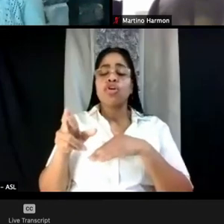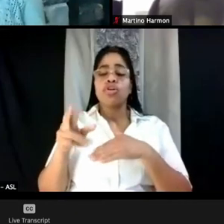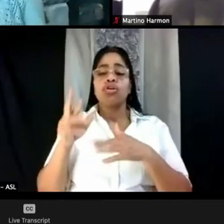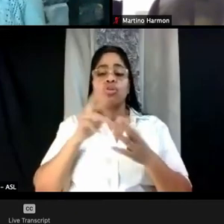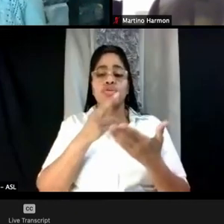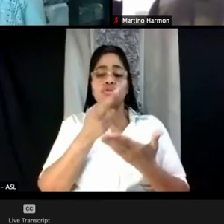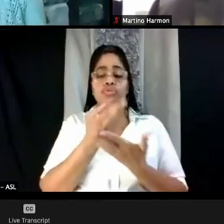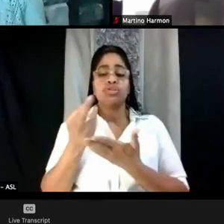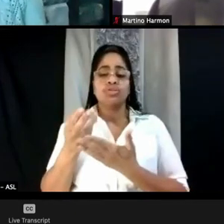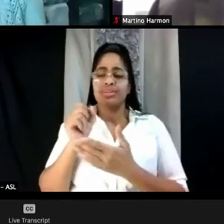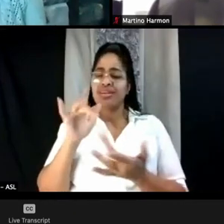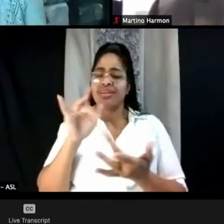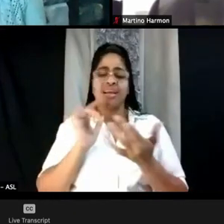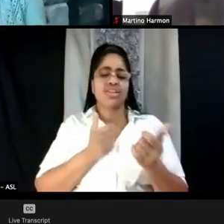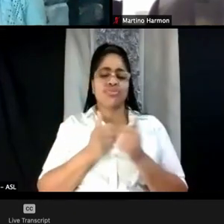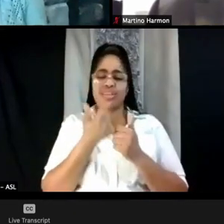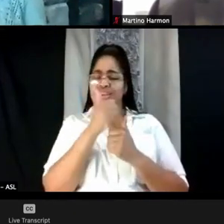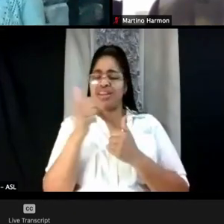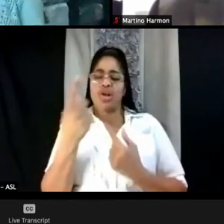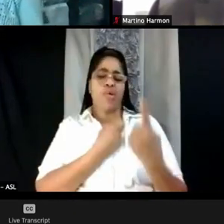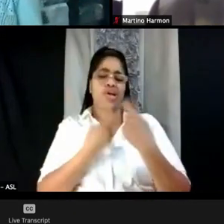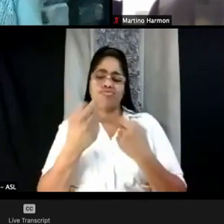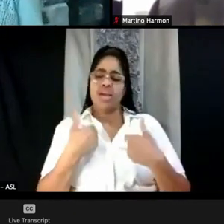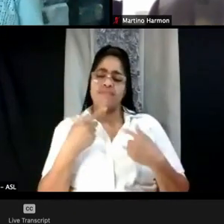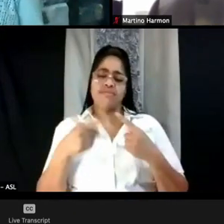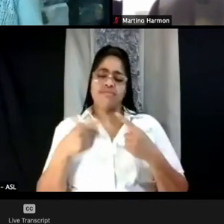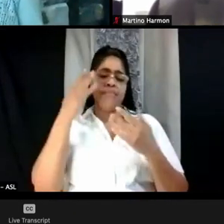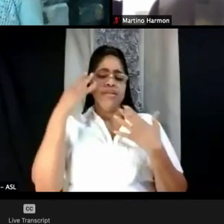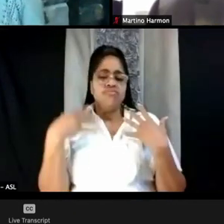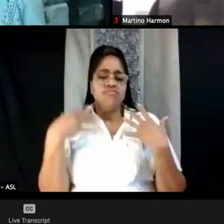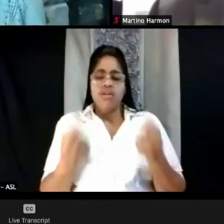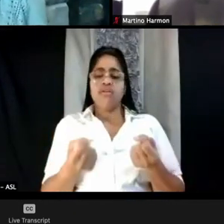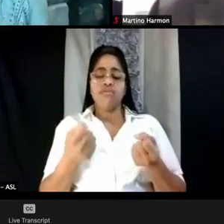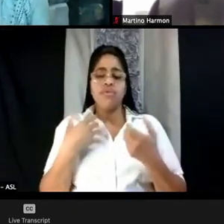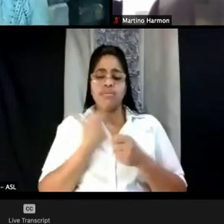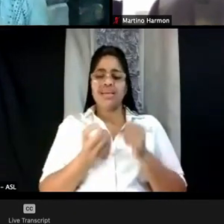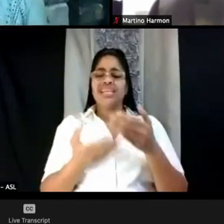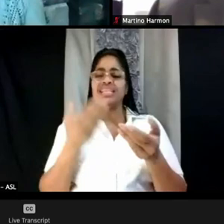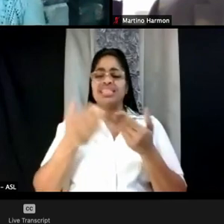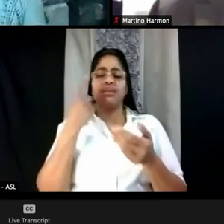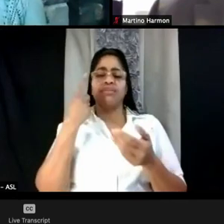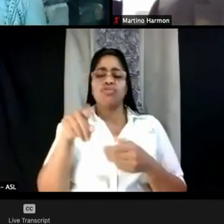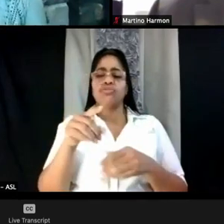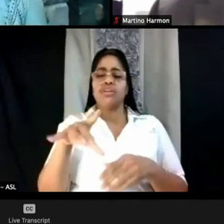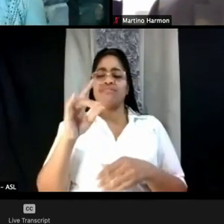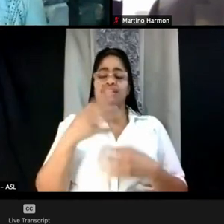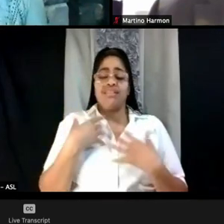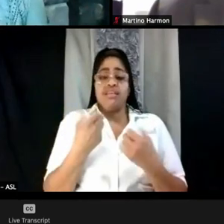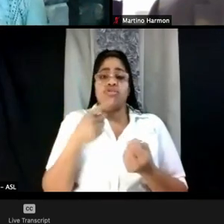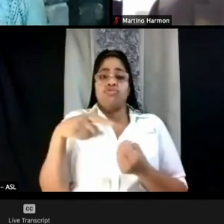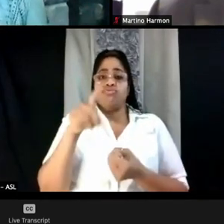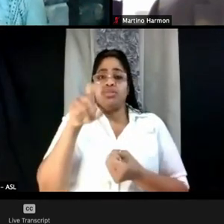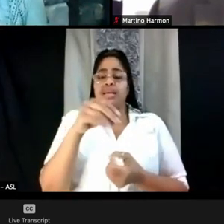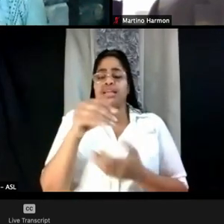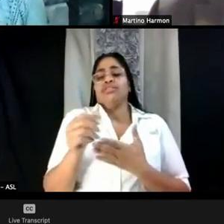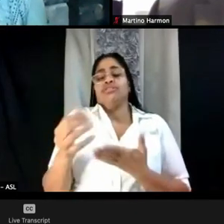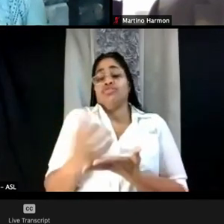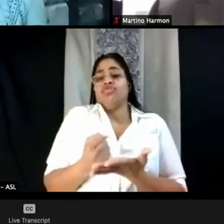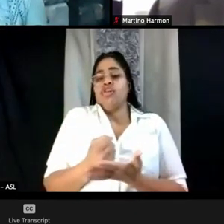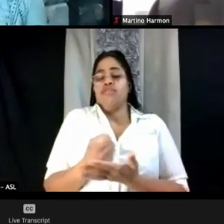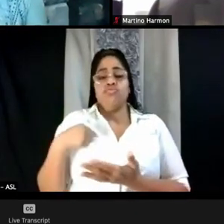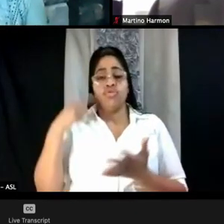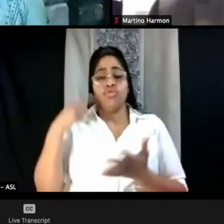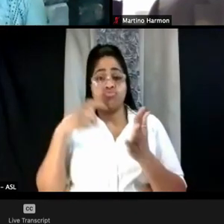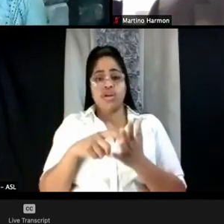with any questions at all about mental health. We want to make it easy for you to find the help that you need and deserve. We recognize